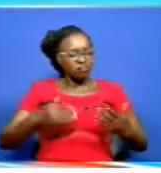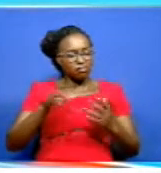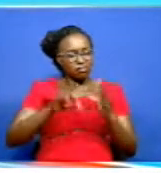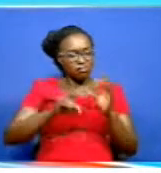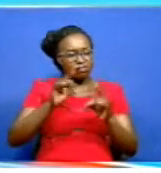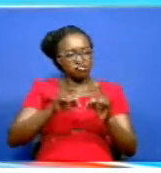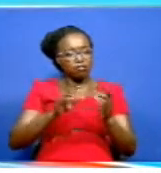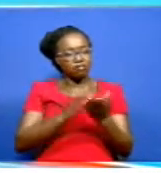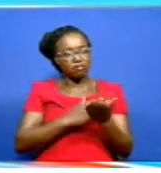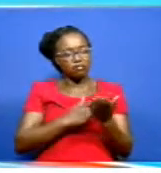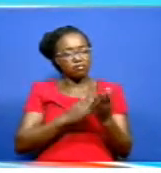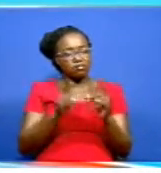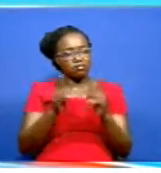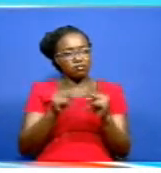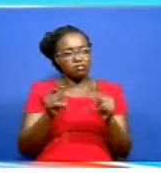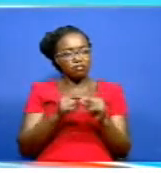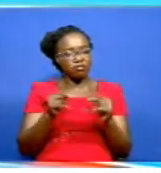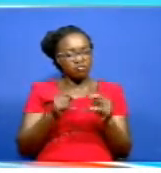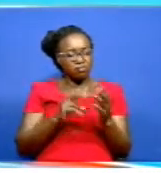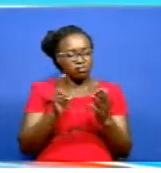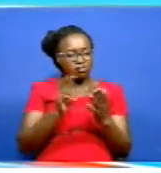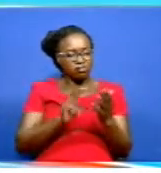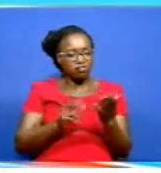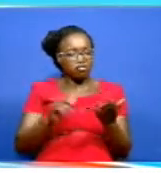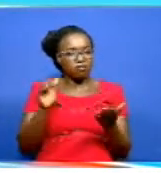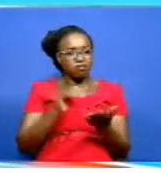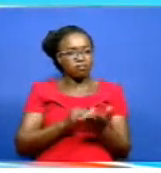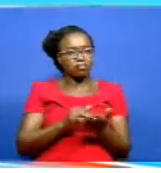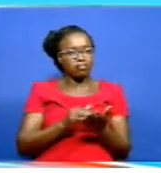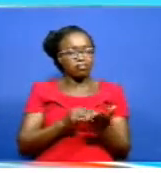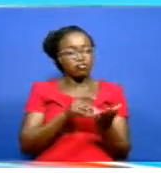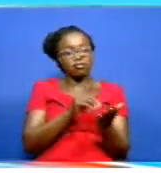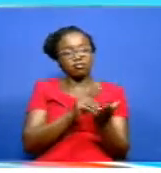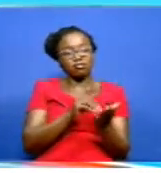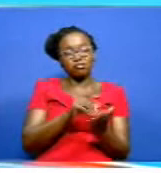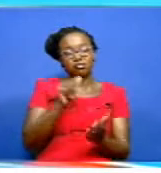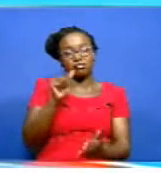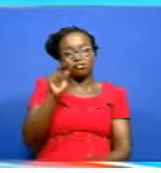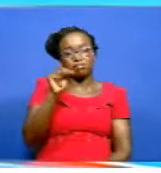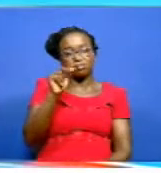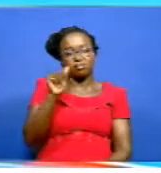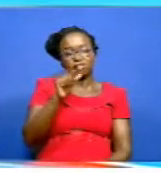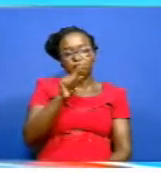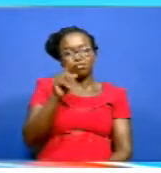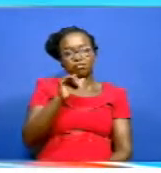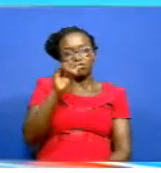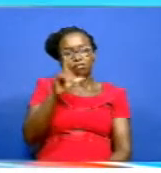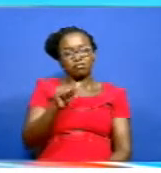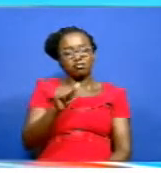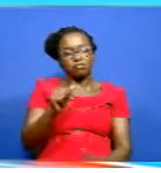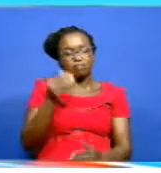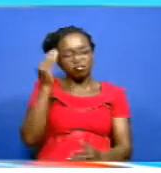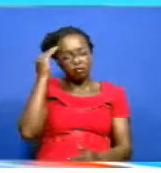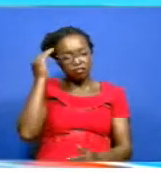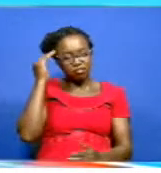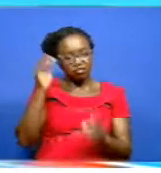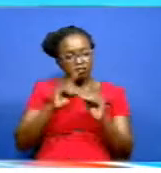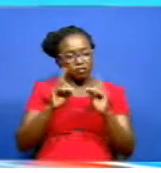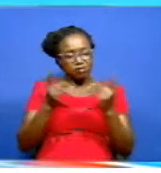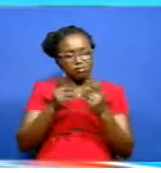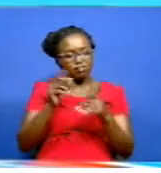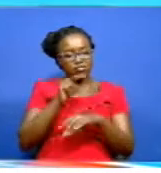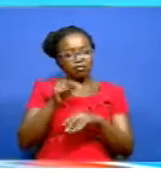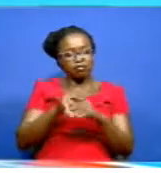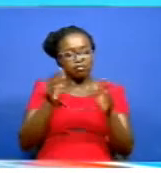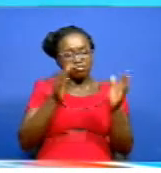some as we go on. Again, we are with Dr. Nazila Ganatra, who is the head of department at the National Strategic Public